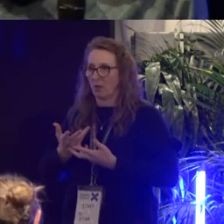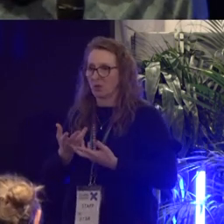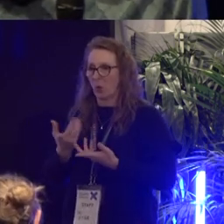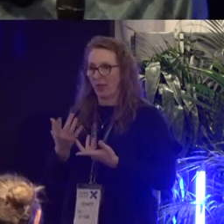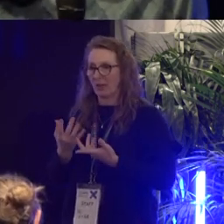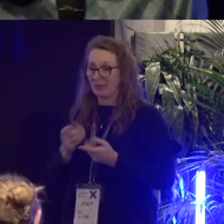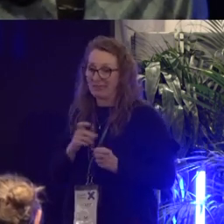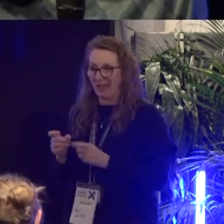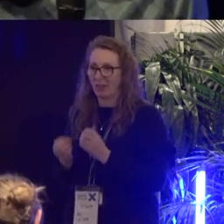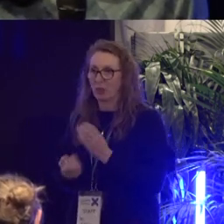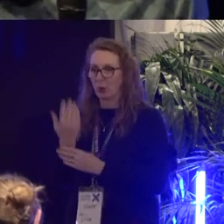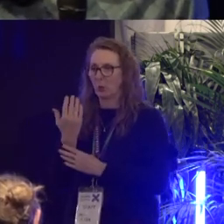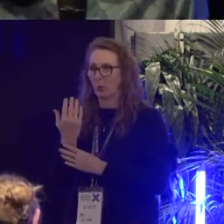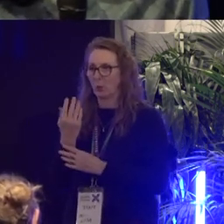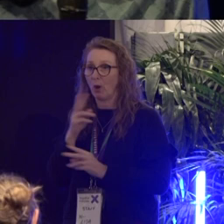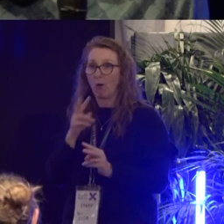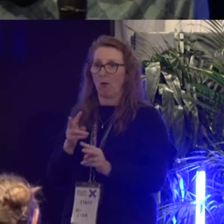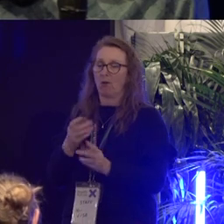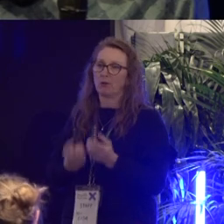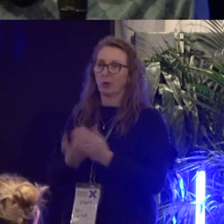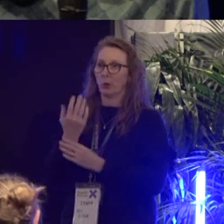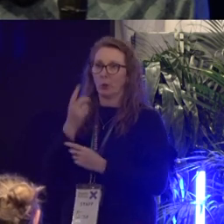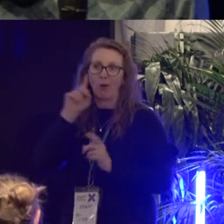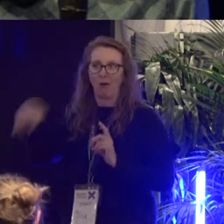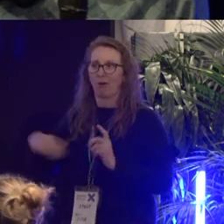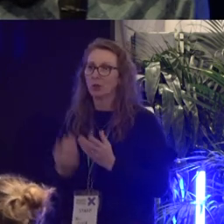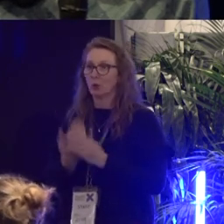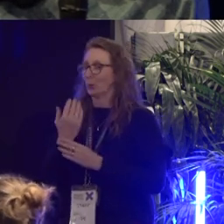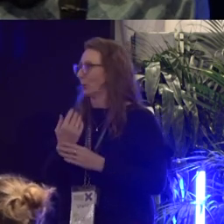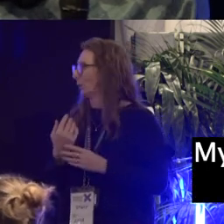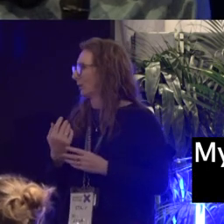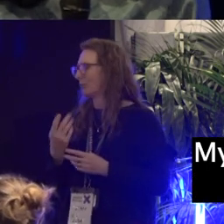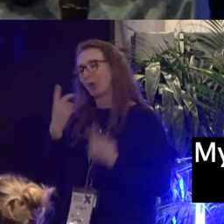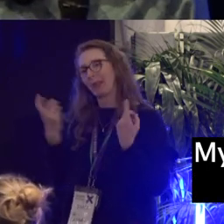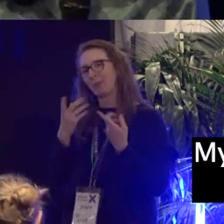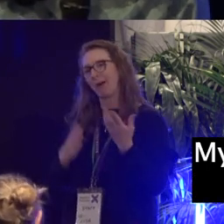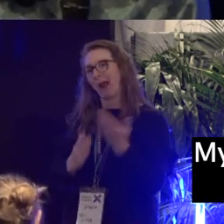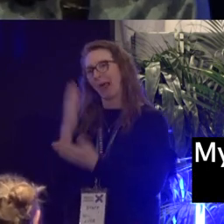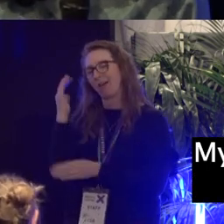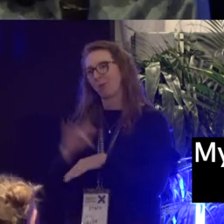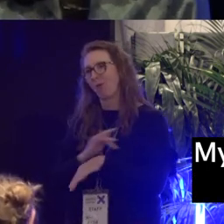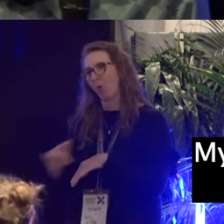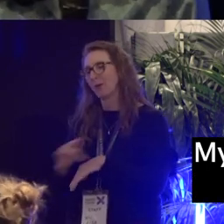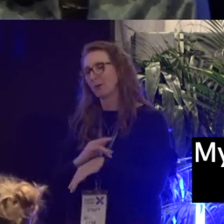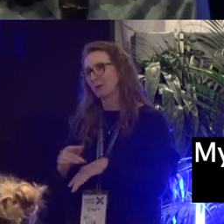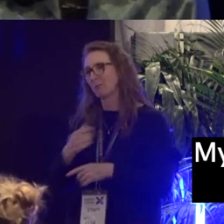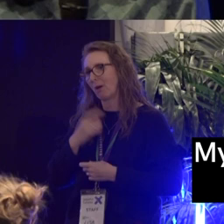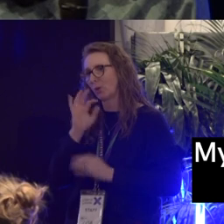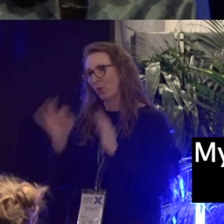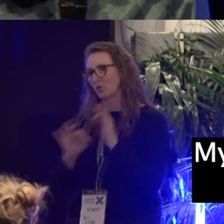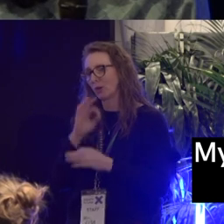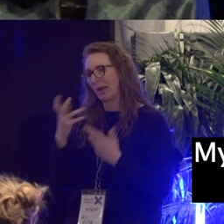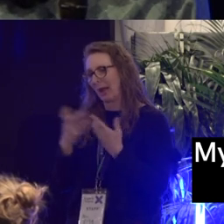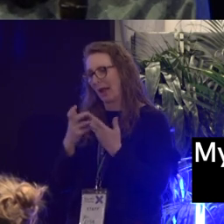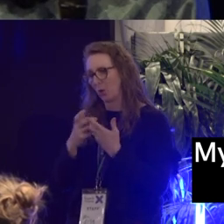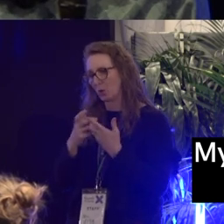suppose. I think what I'm thinking of in like a live performance, my question actually was, how do you tell